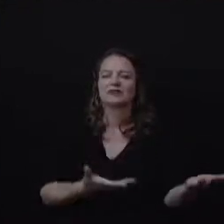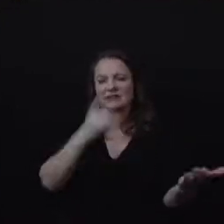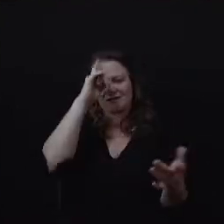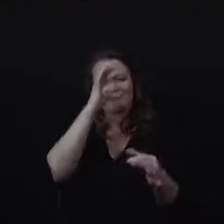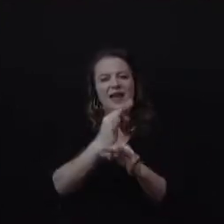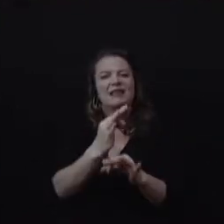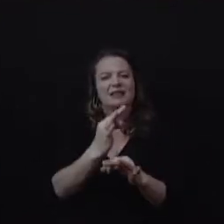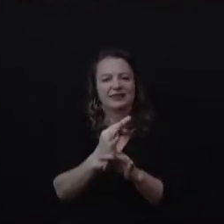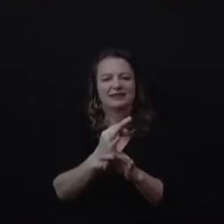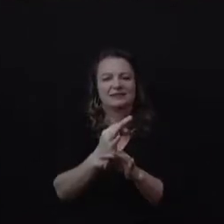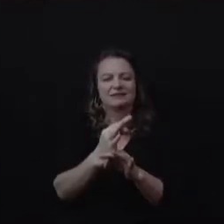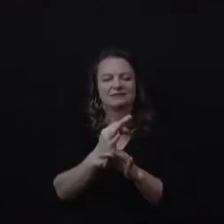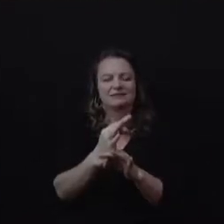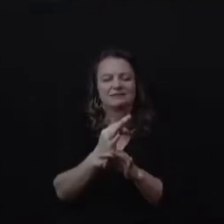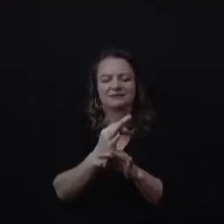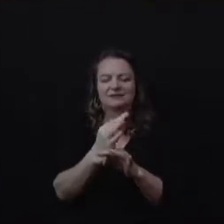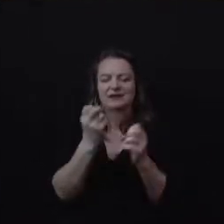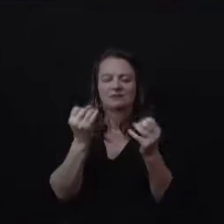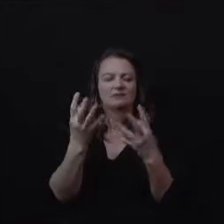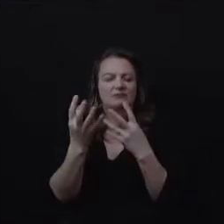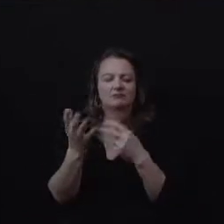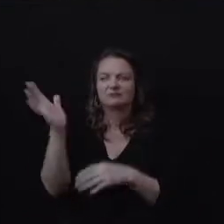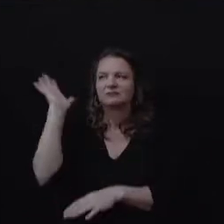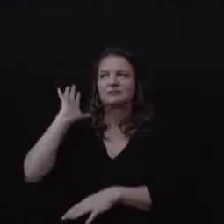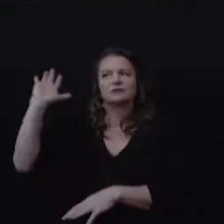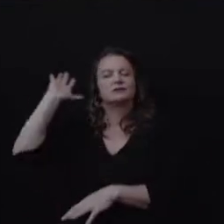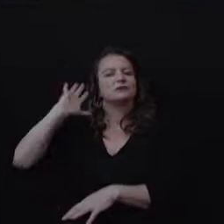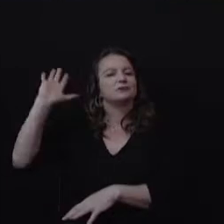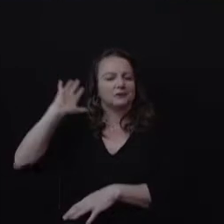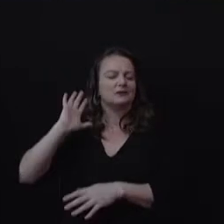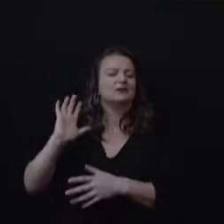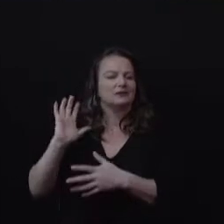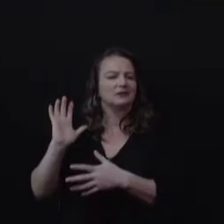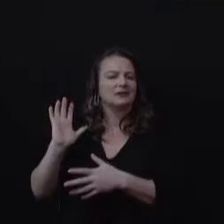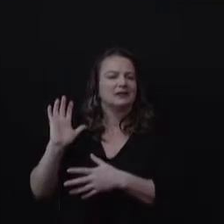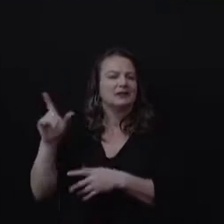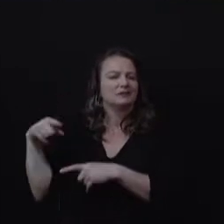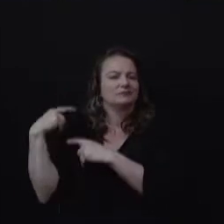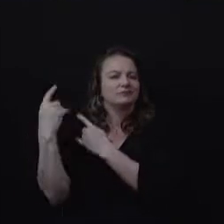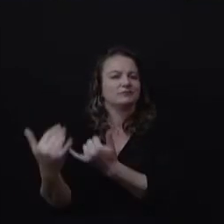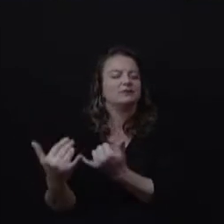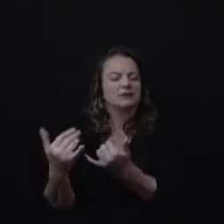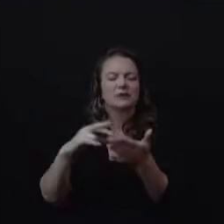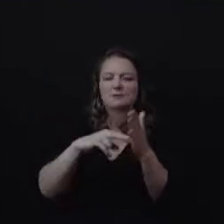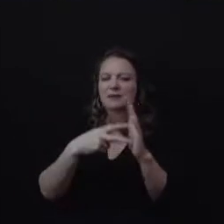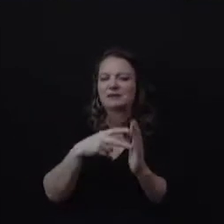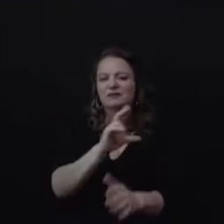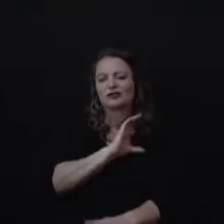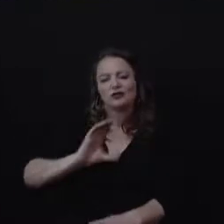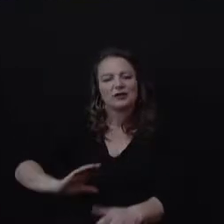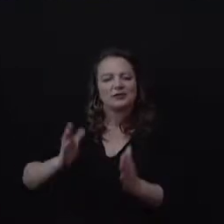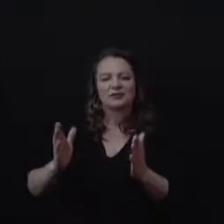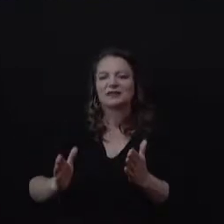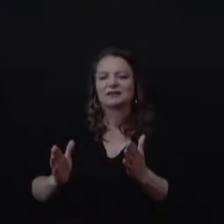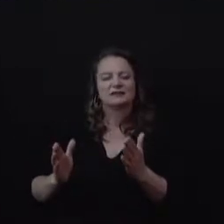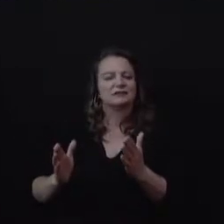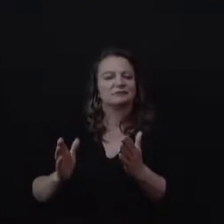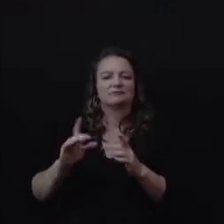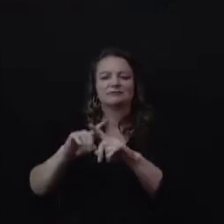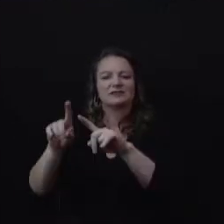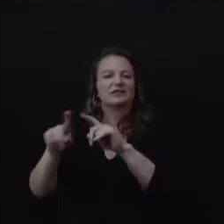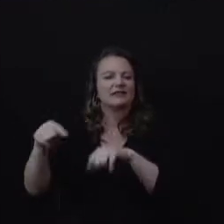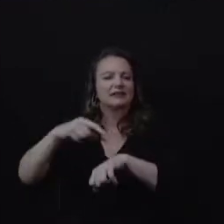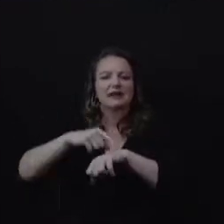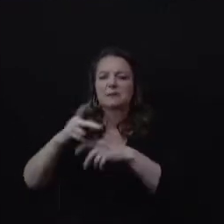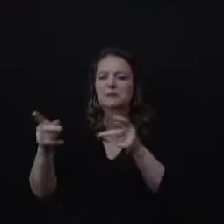is centuries upon centuries old, what it means for Christians in all times and all places, for generations to profess what it means